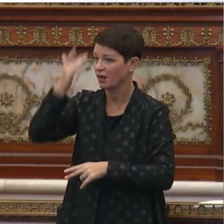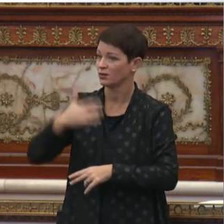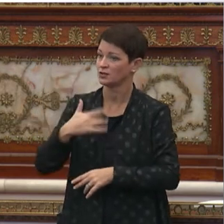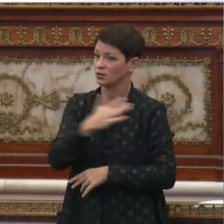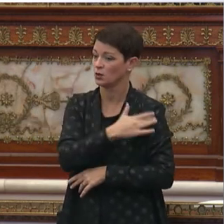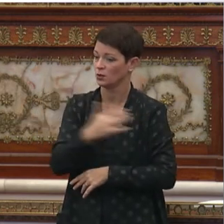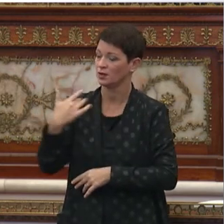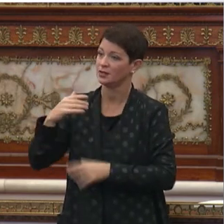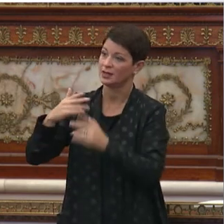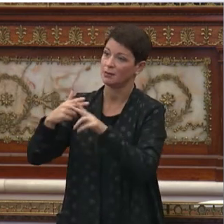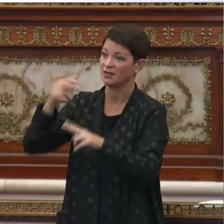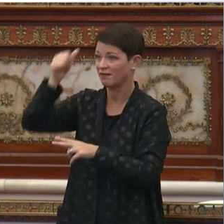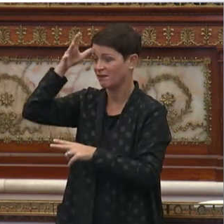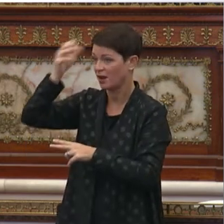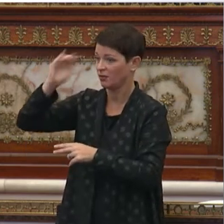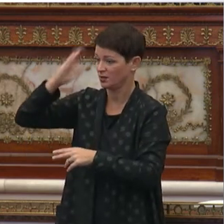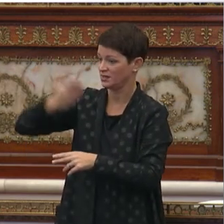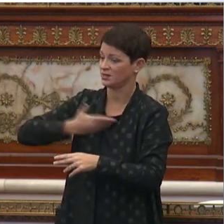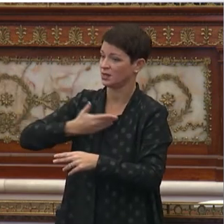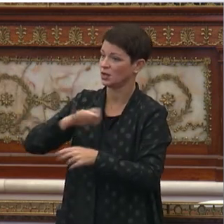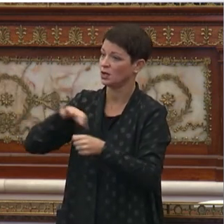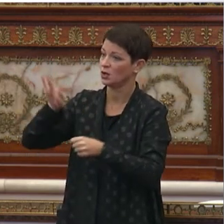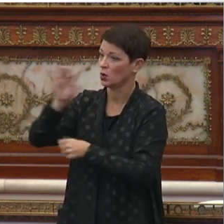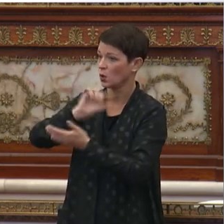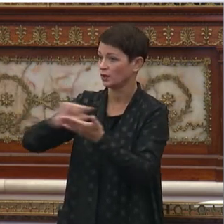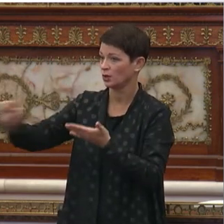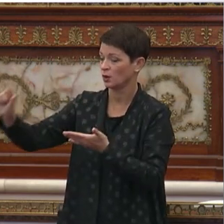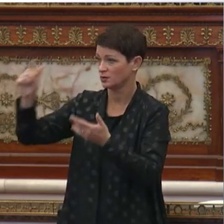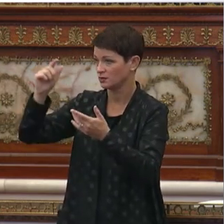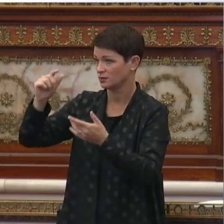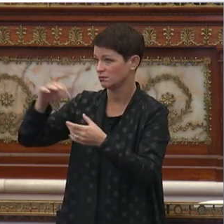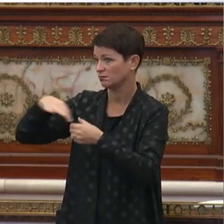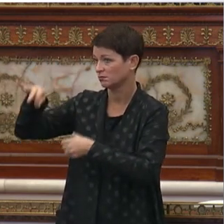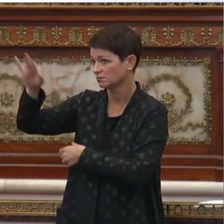Son and of the Holy Ghost.